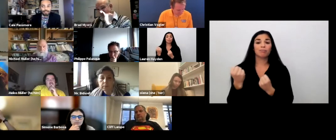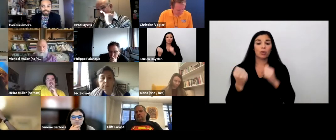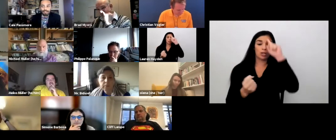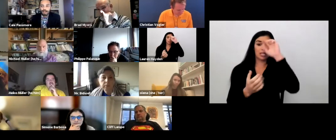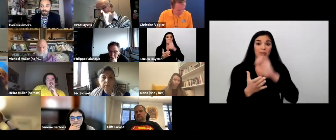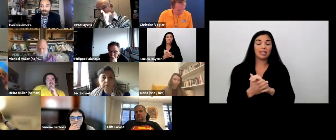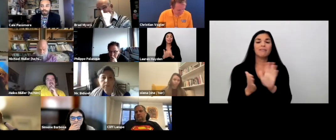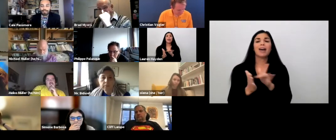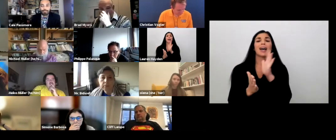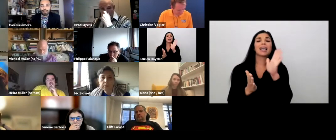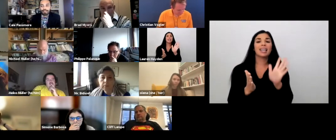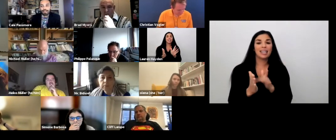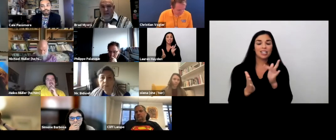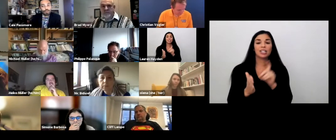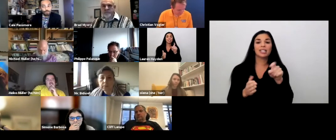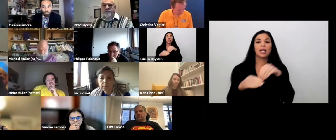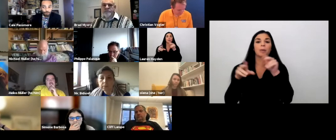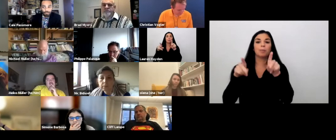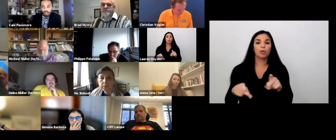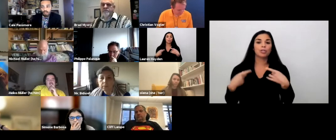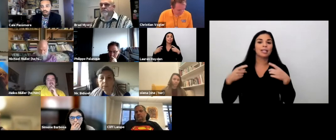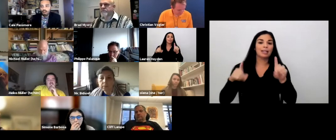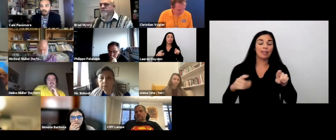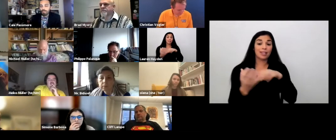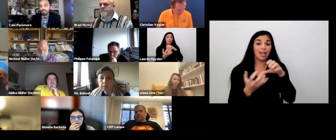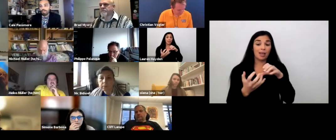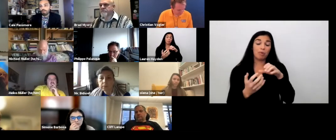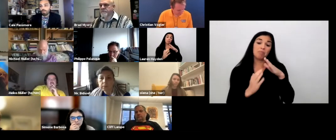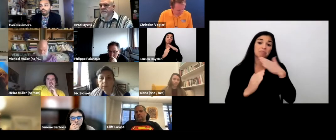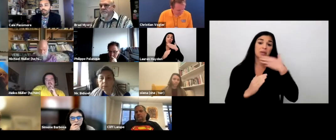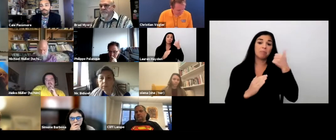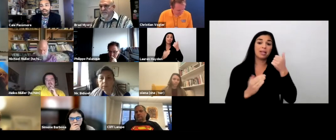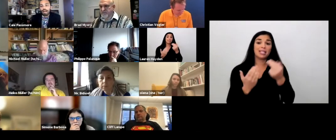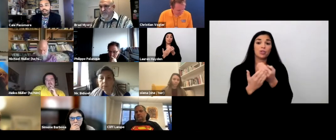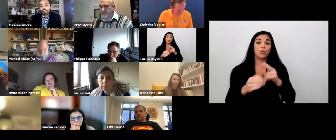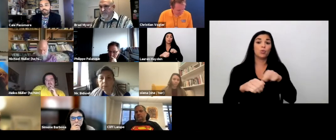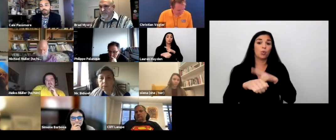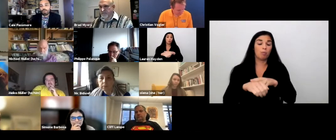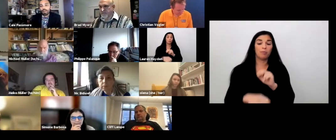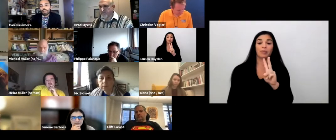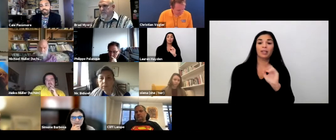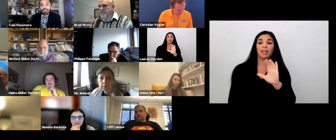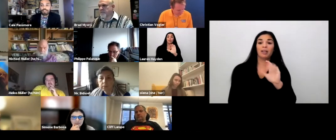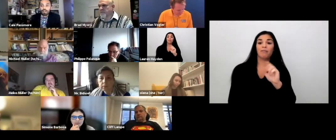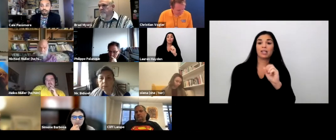in-person events and that hybrid is the best new normal. Victoria Newman added, so